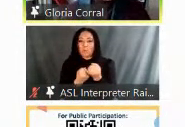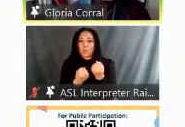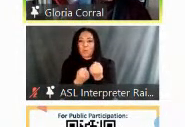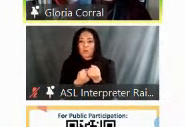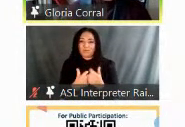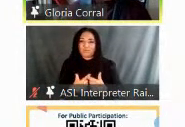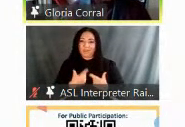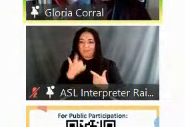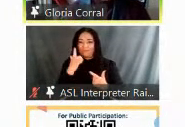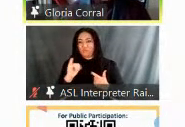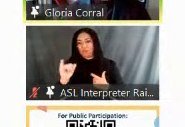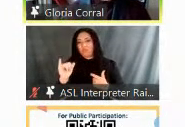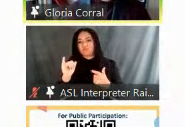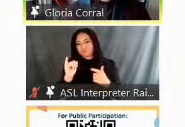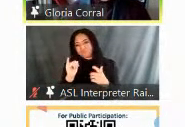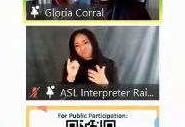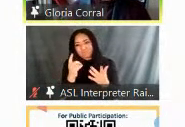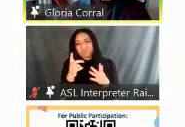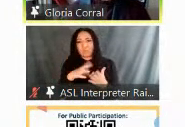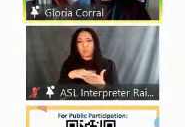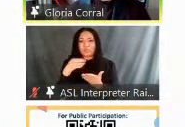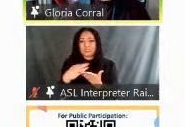it over and introduce